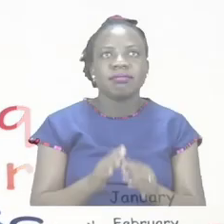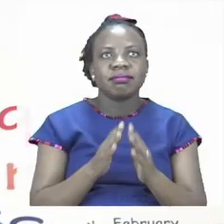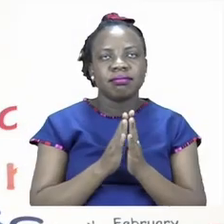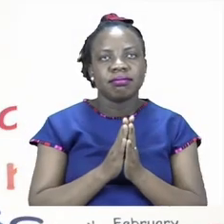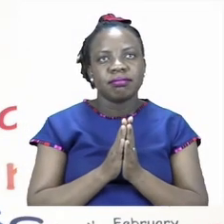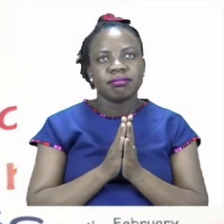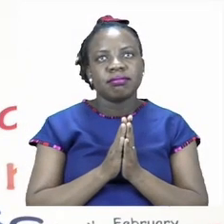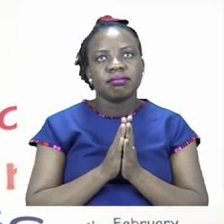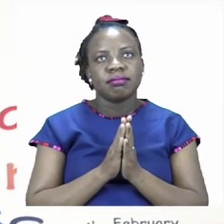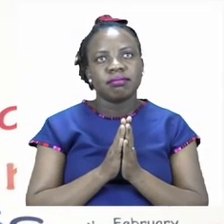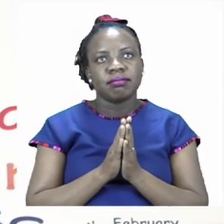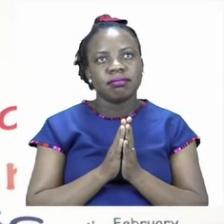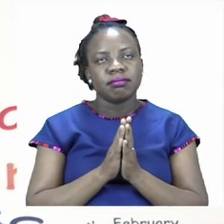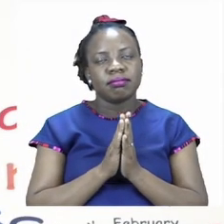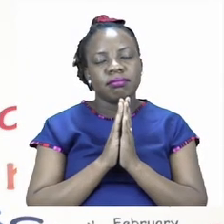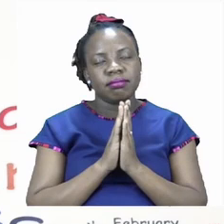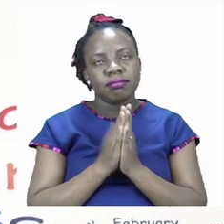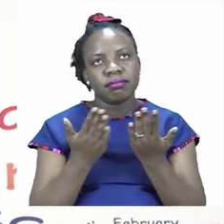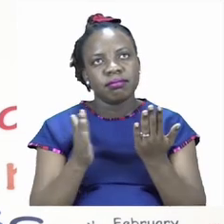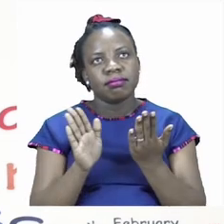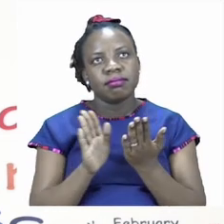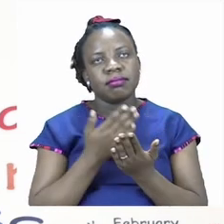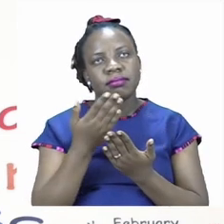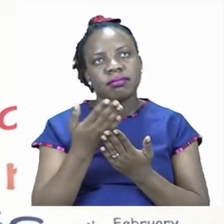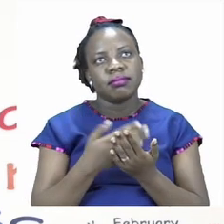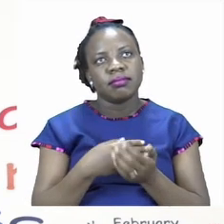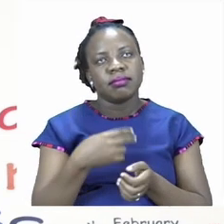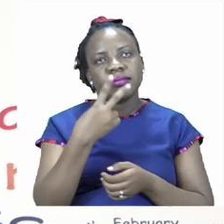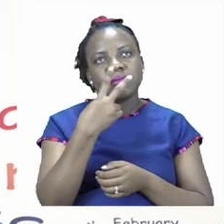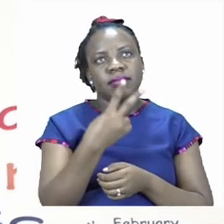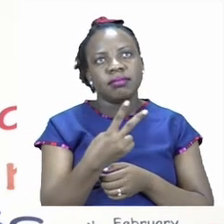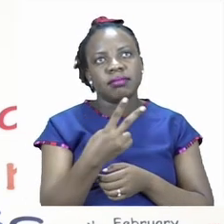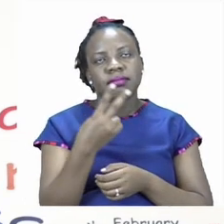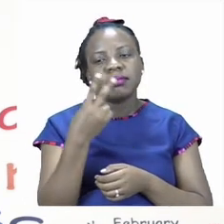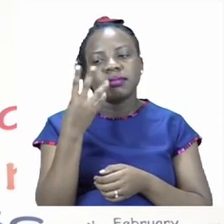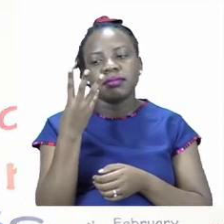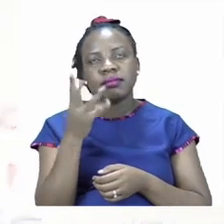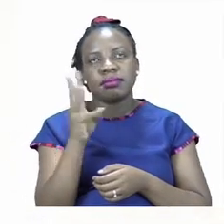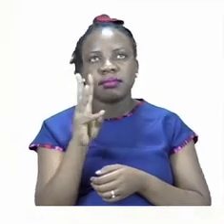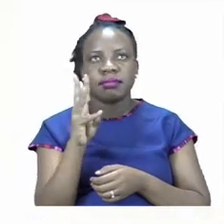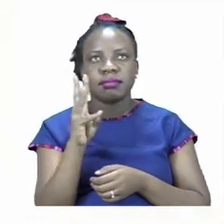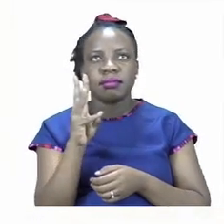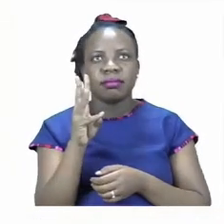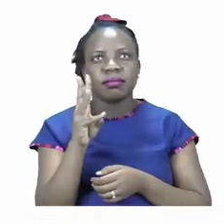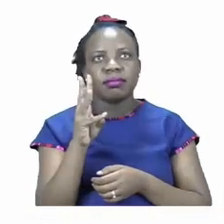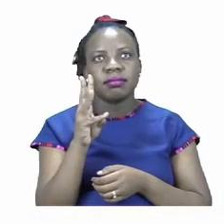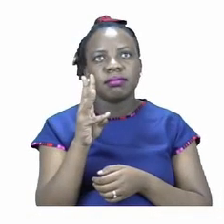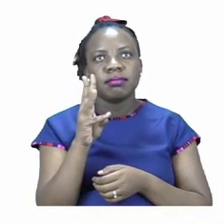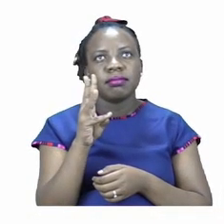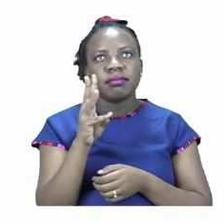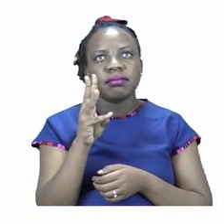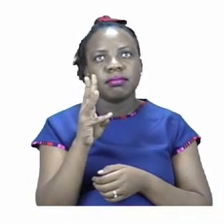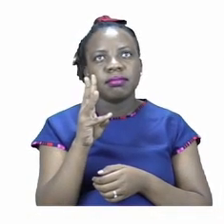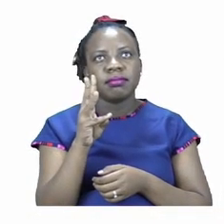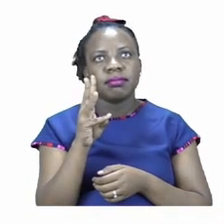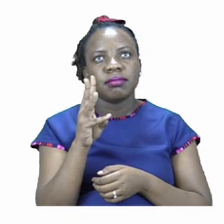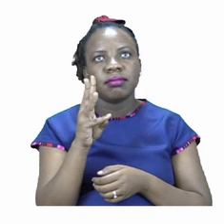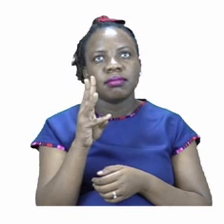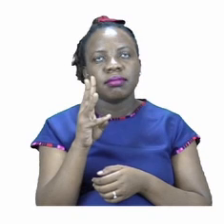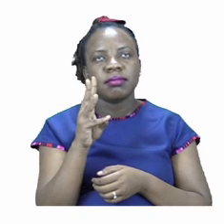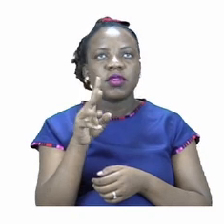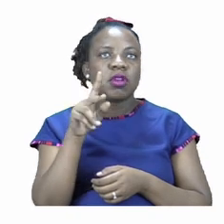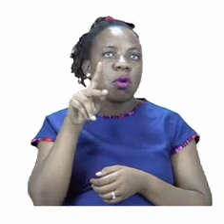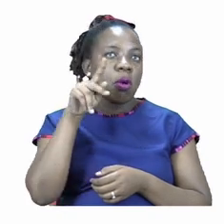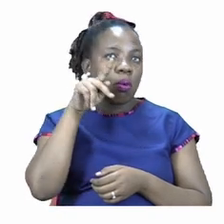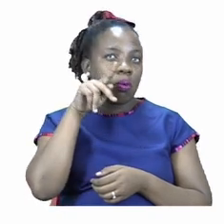Now, boys and girls, let's start our lesson today by going to page 26. On page 26, we are going to be doing